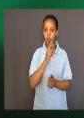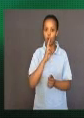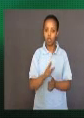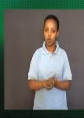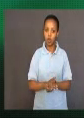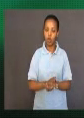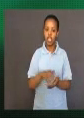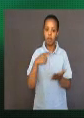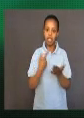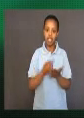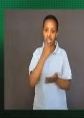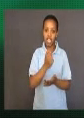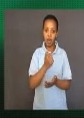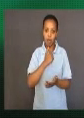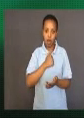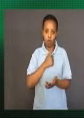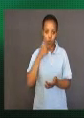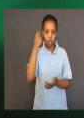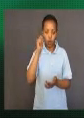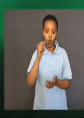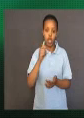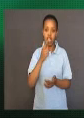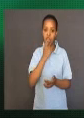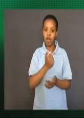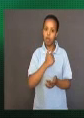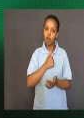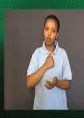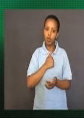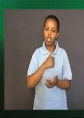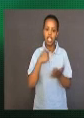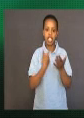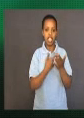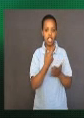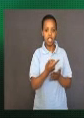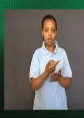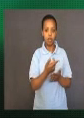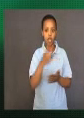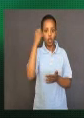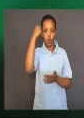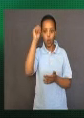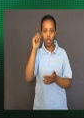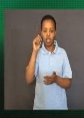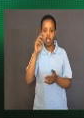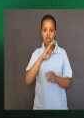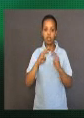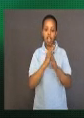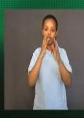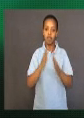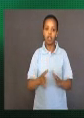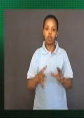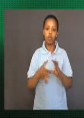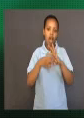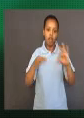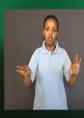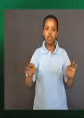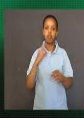Believers of intelligent design defend the theory using scientific statements